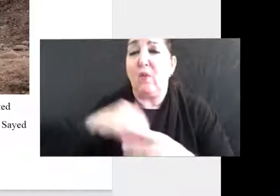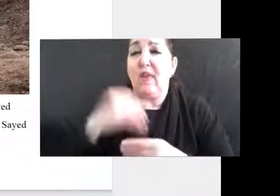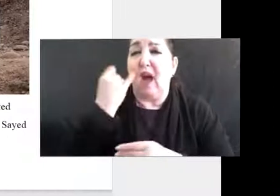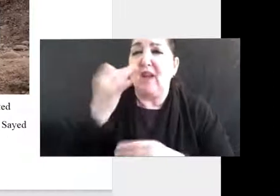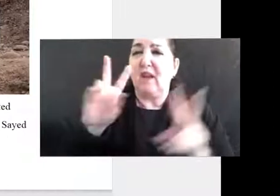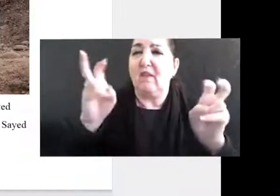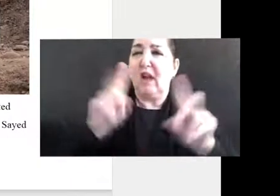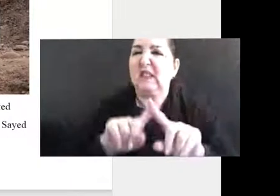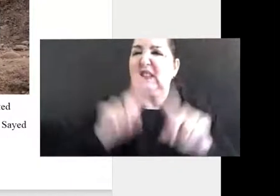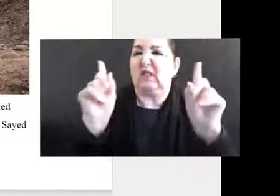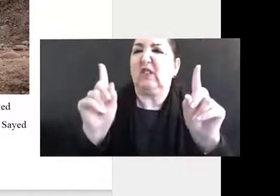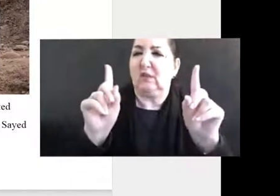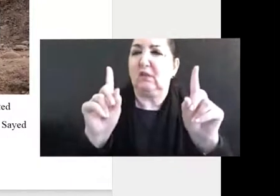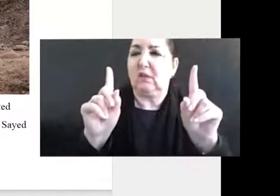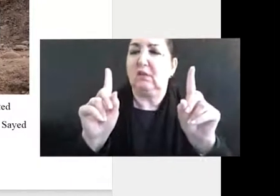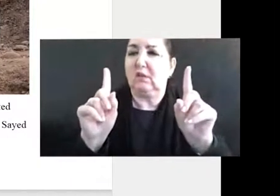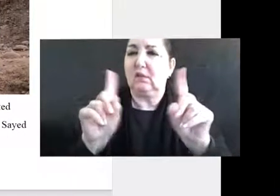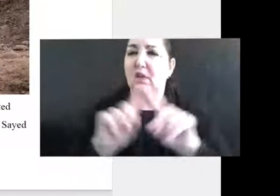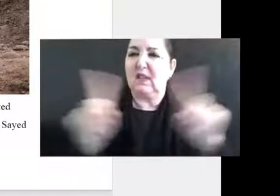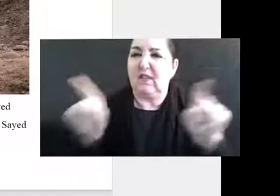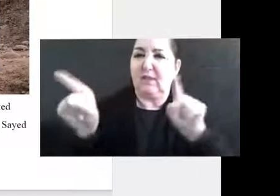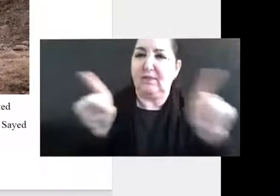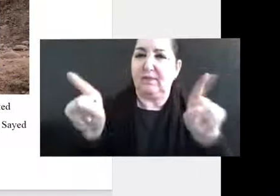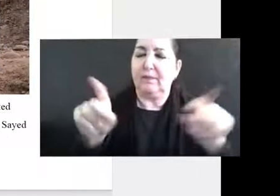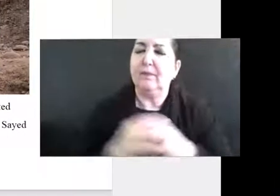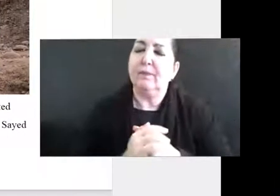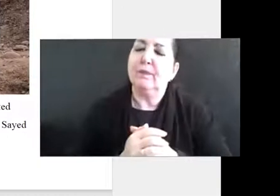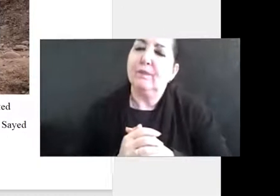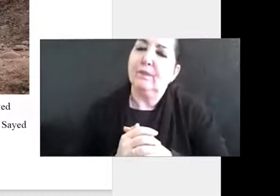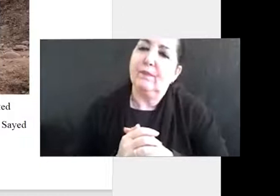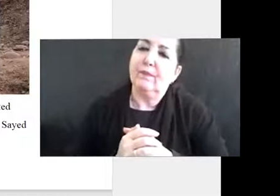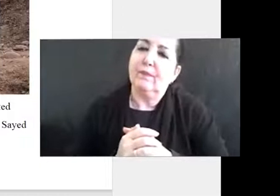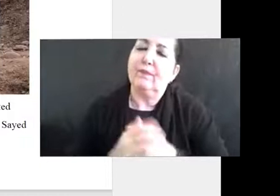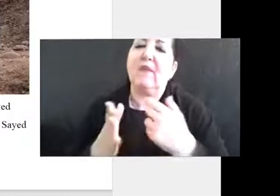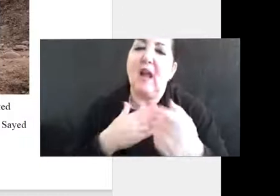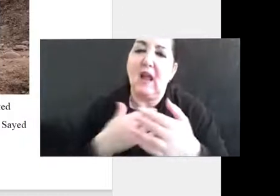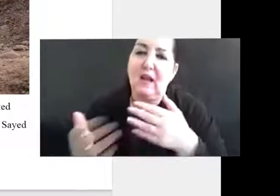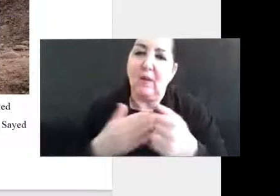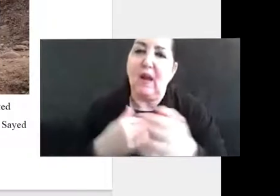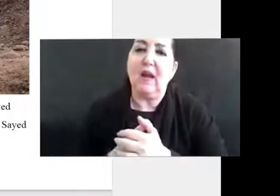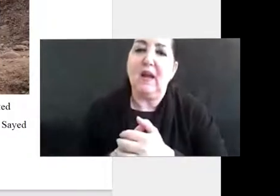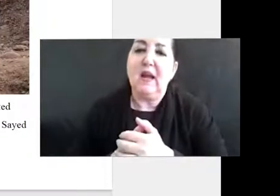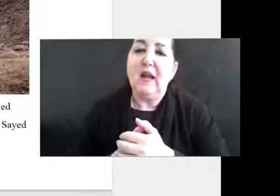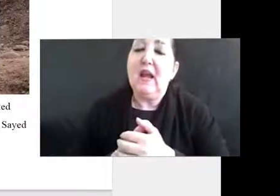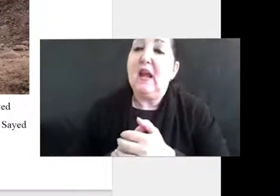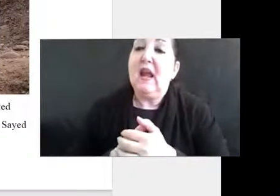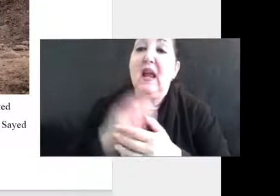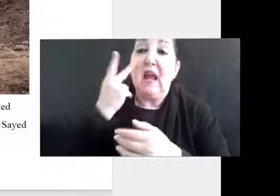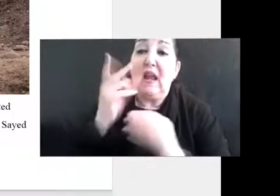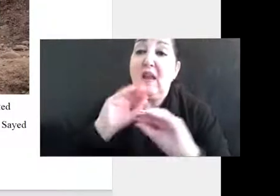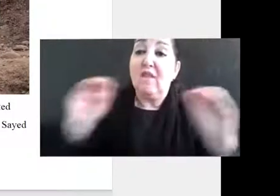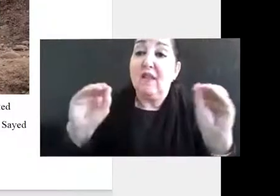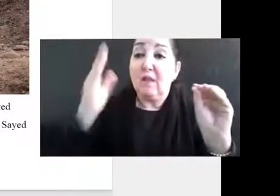in that, within that context of difference, you know. Anyway, so Invisible Borders is a project